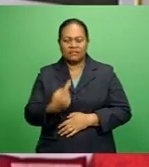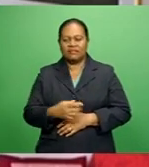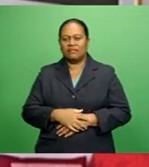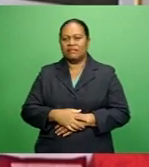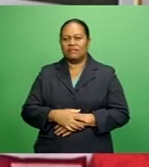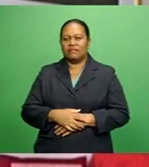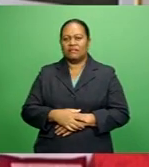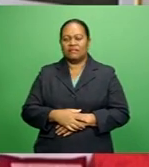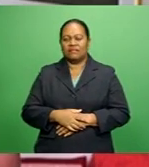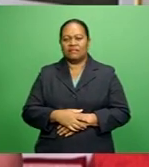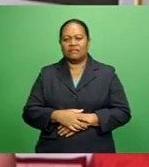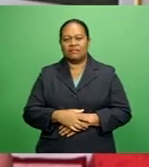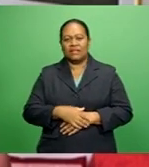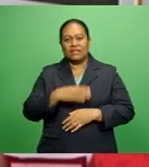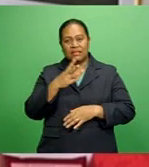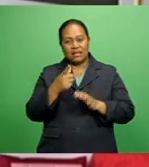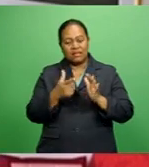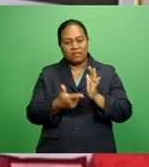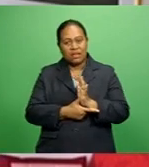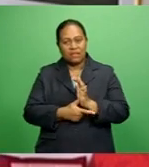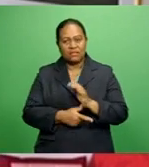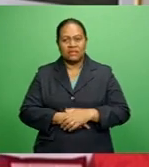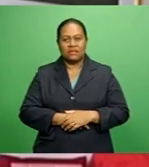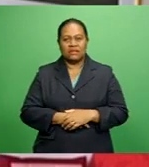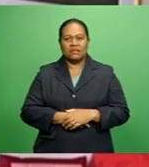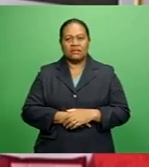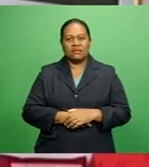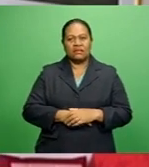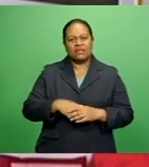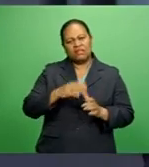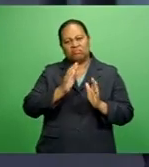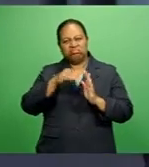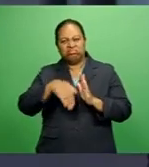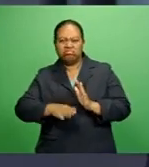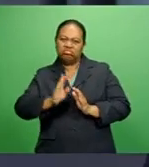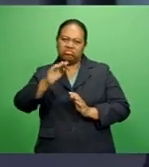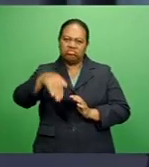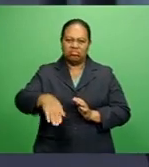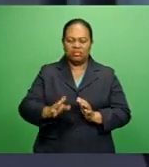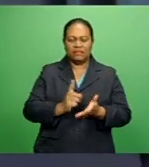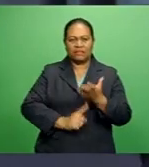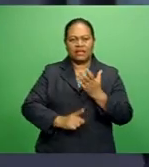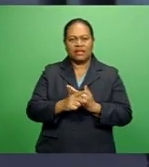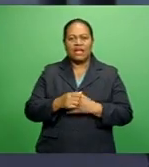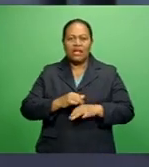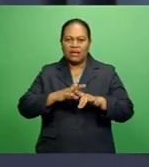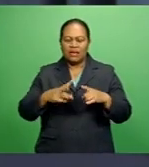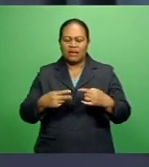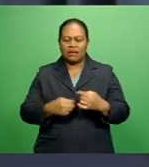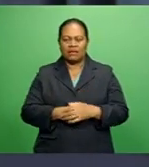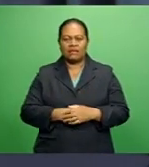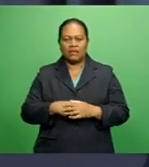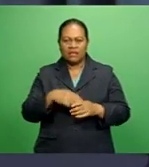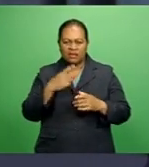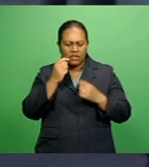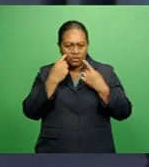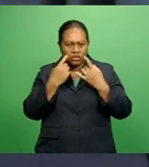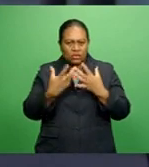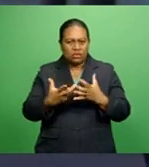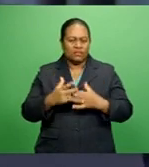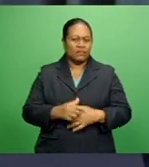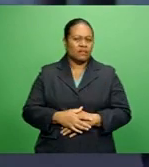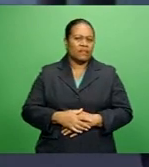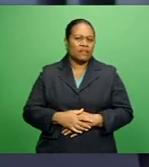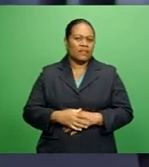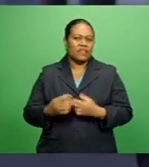extreme volatility, sometimes up dramatically, sometimes down dramatically. And regulation is light. If your digital wallet is hacked,